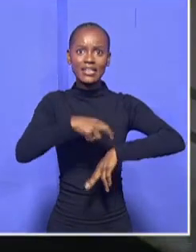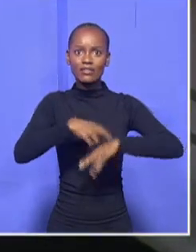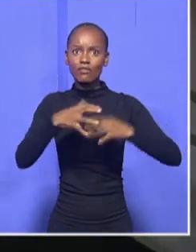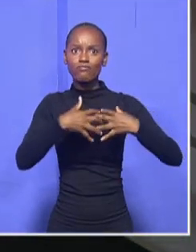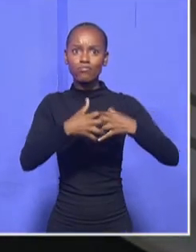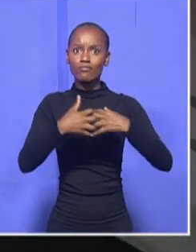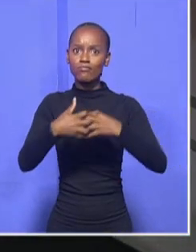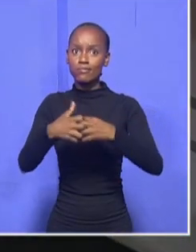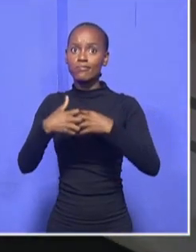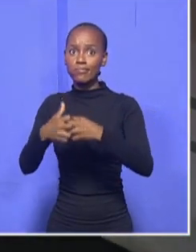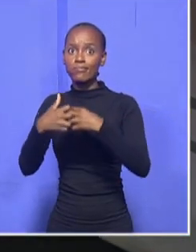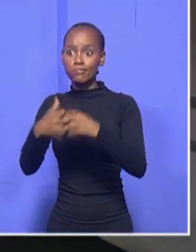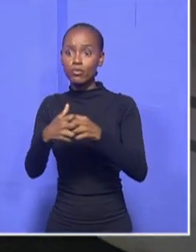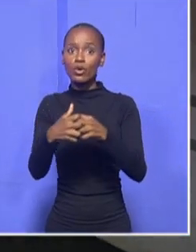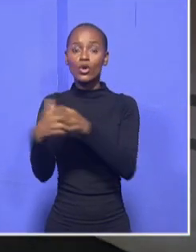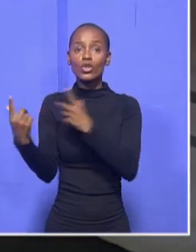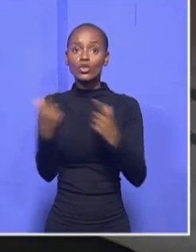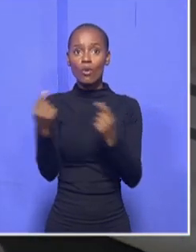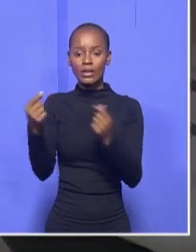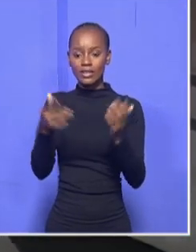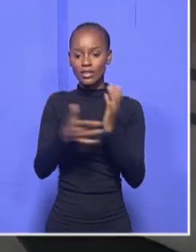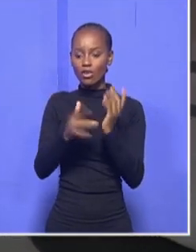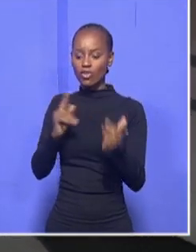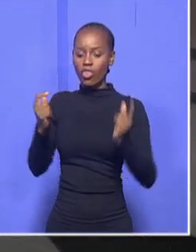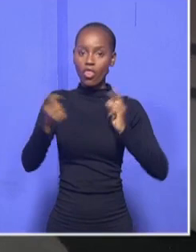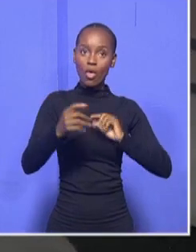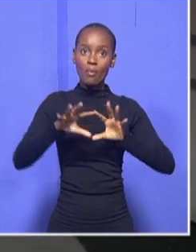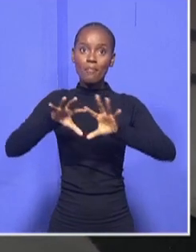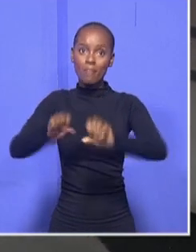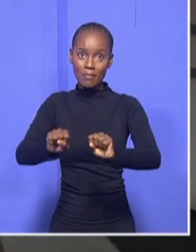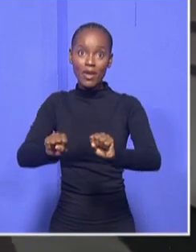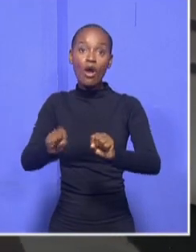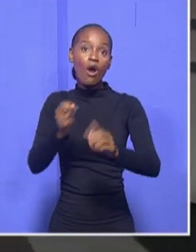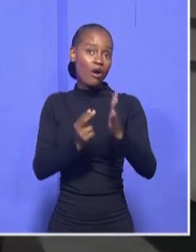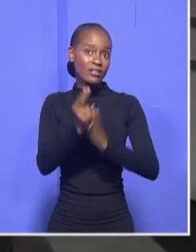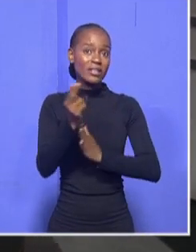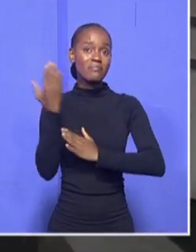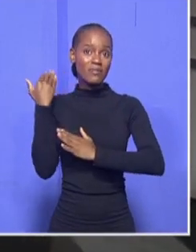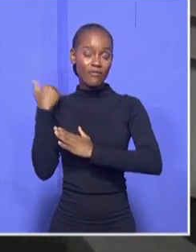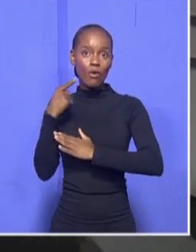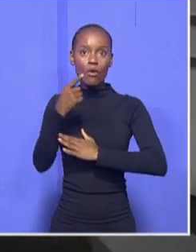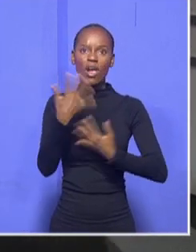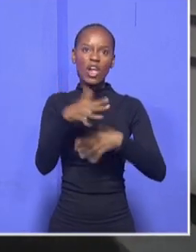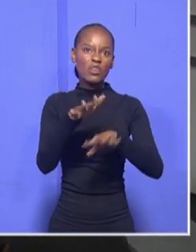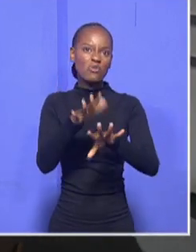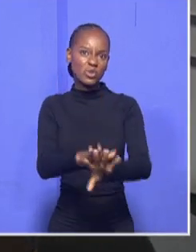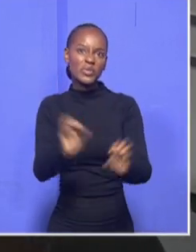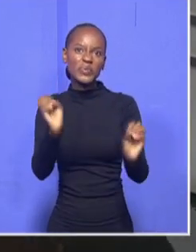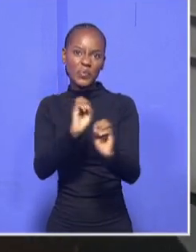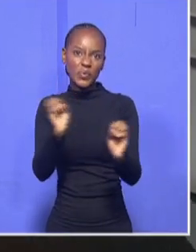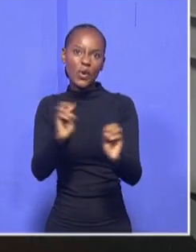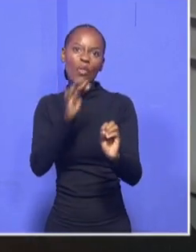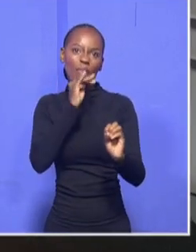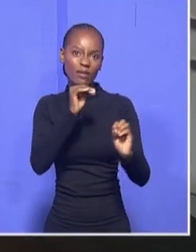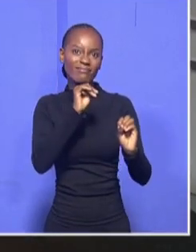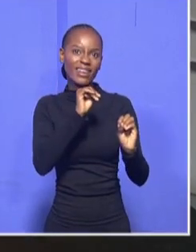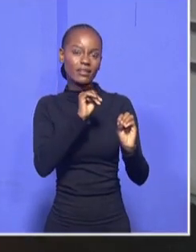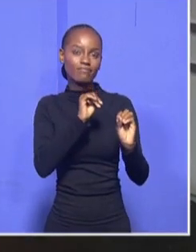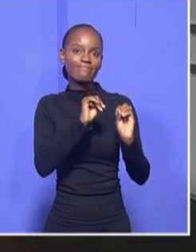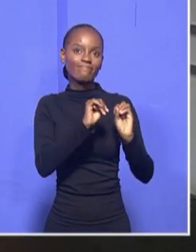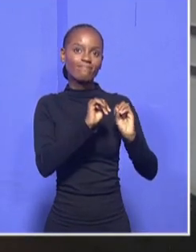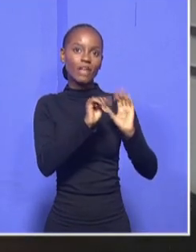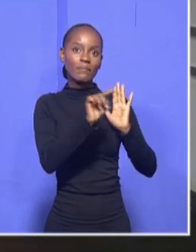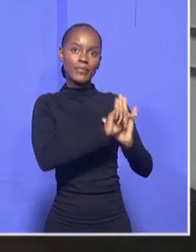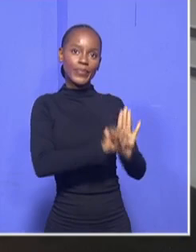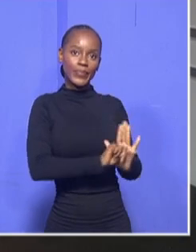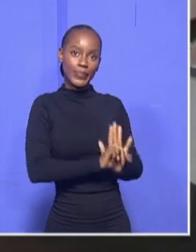of the technology. It was a little bit flawed to begin with, to be honest. It wasn't as inclusive as we would have liked to have seen. However, what do you mean by